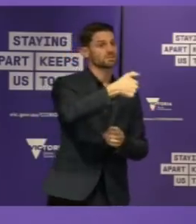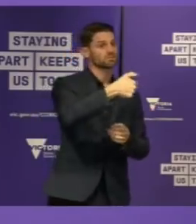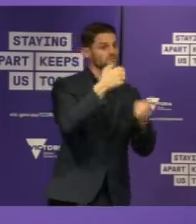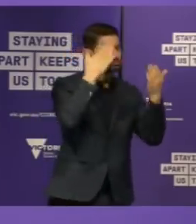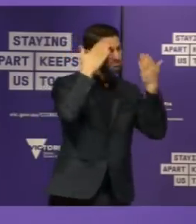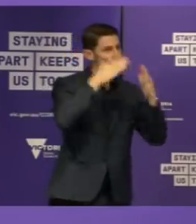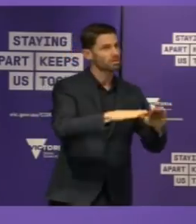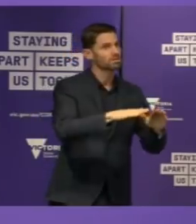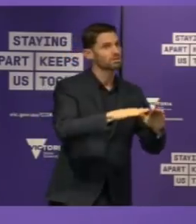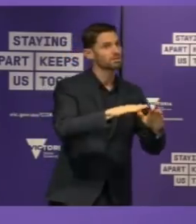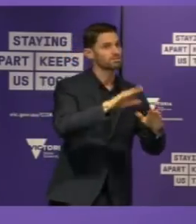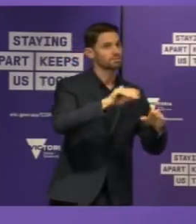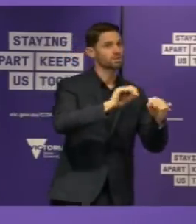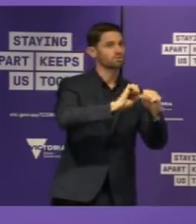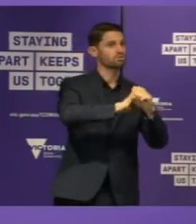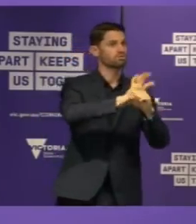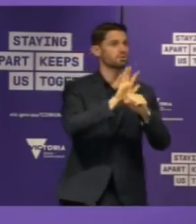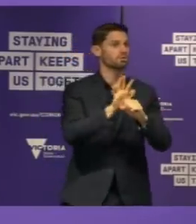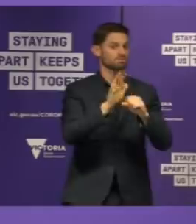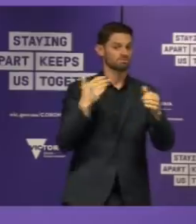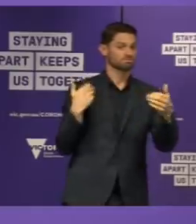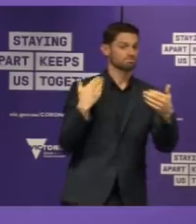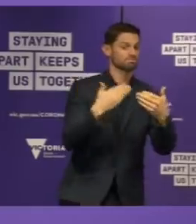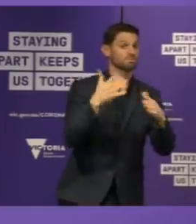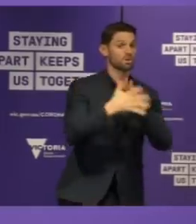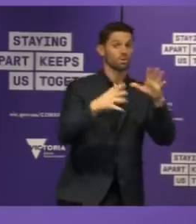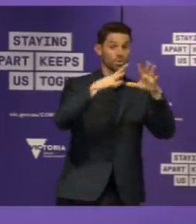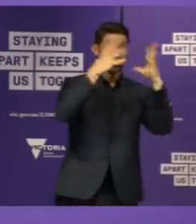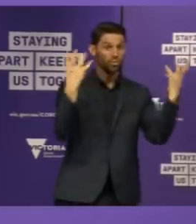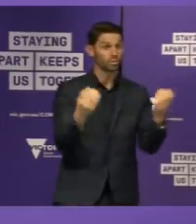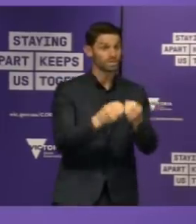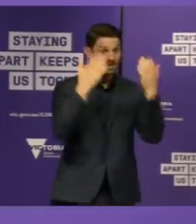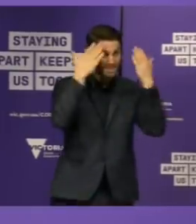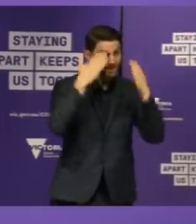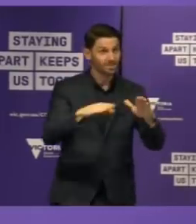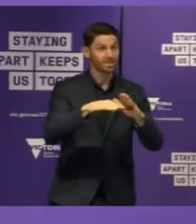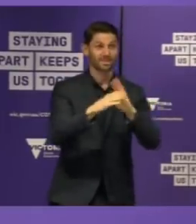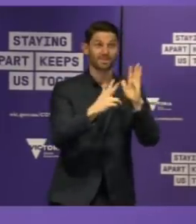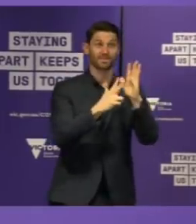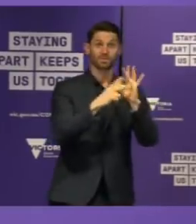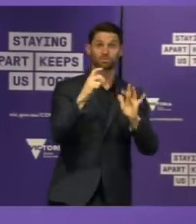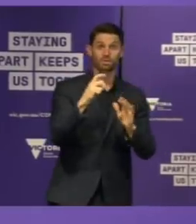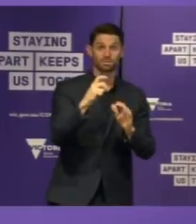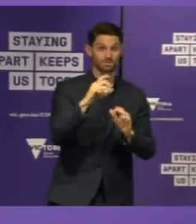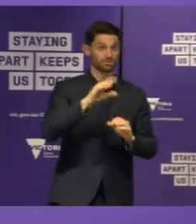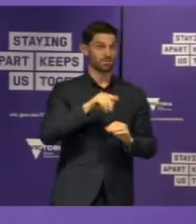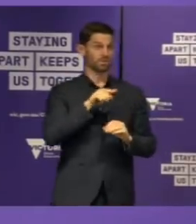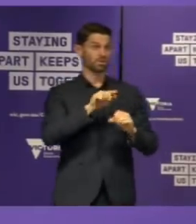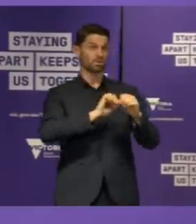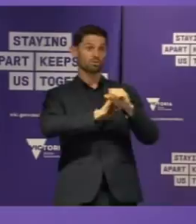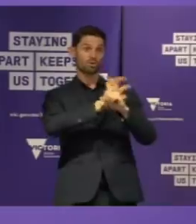virus since we last updated you. That takes the total number of Victorians who have died because of coronavirus